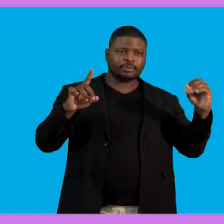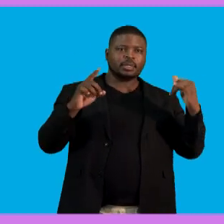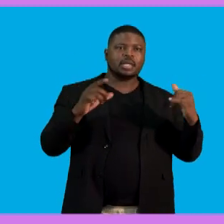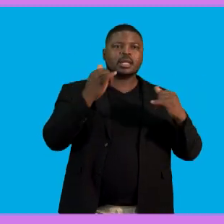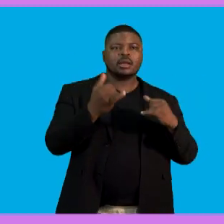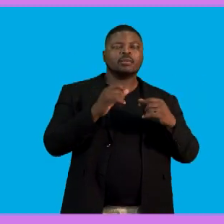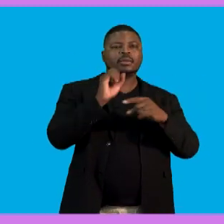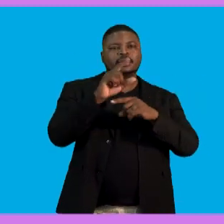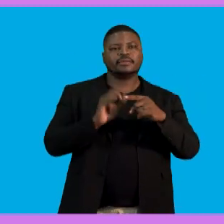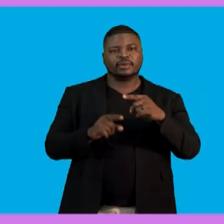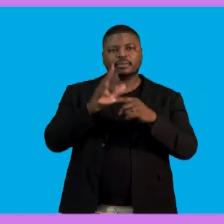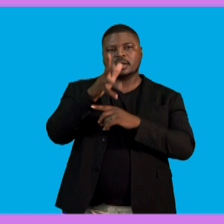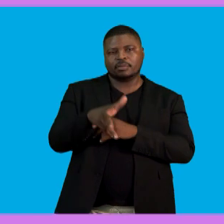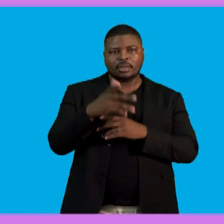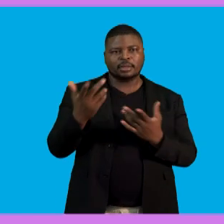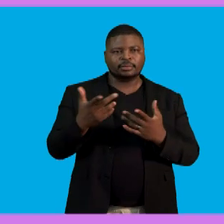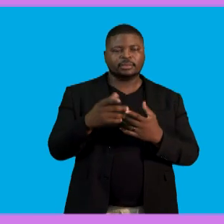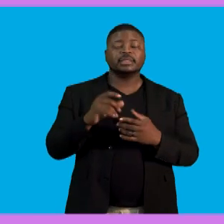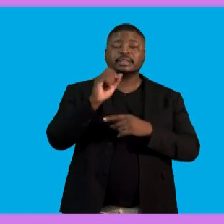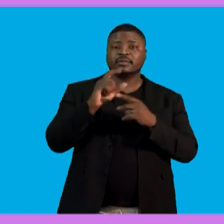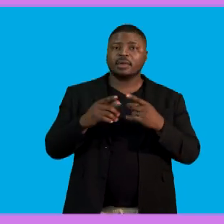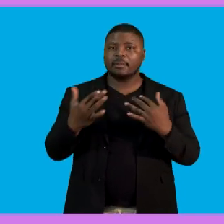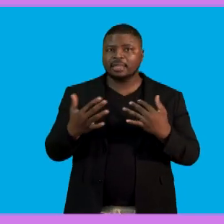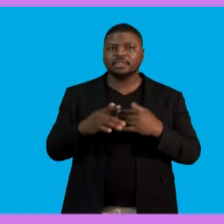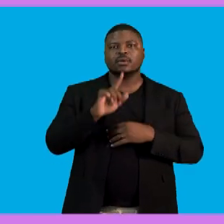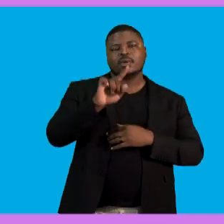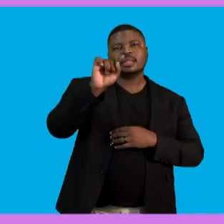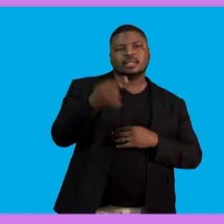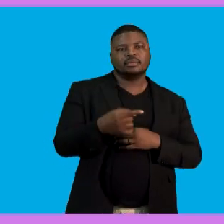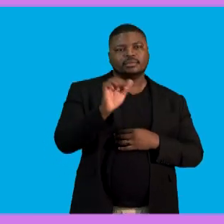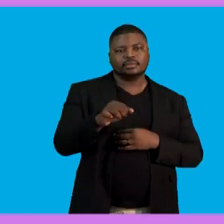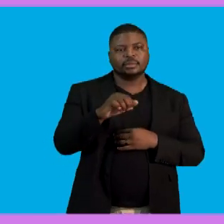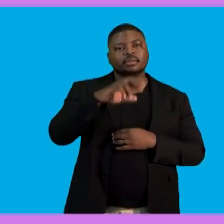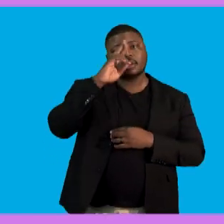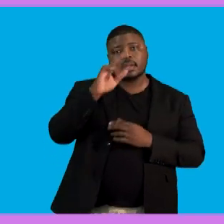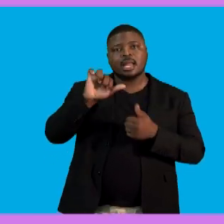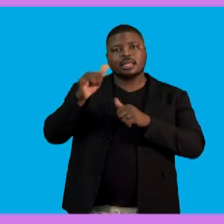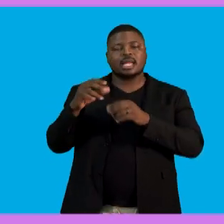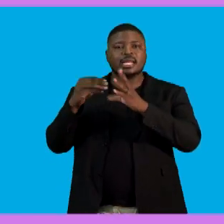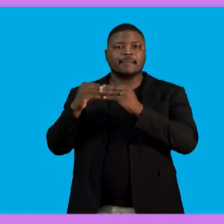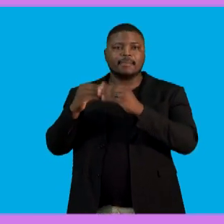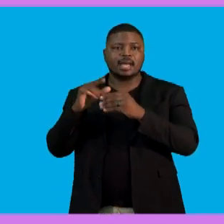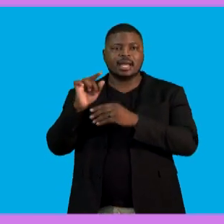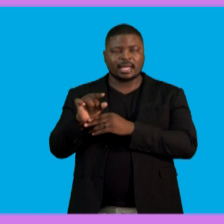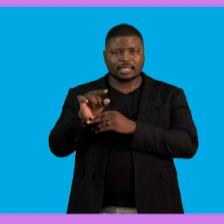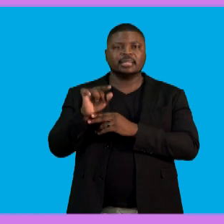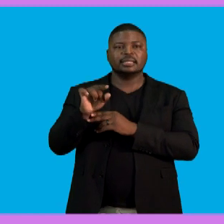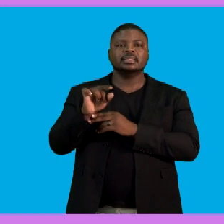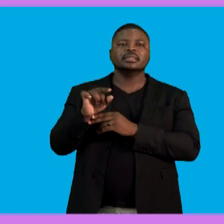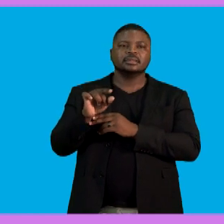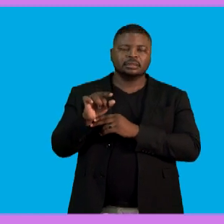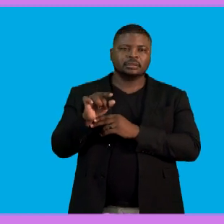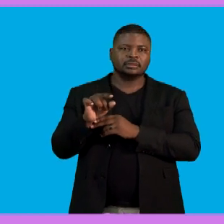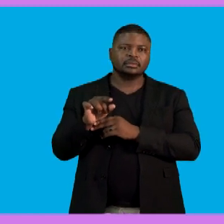say 400 divided by 1,000. Then now, because the other number is larger than the other